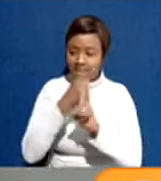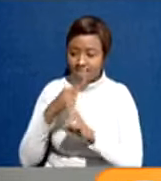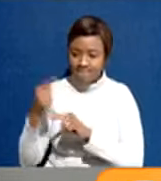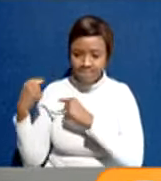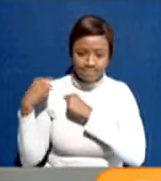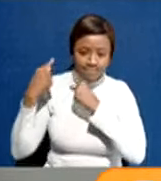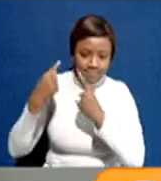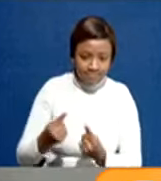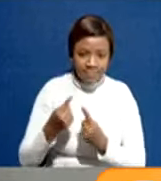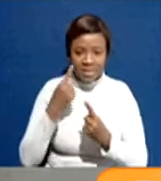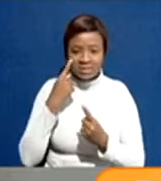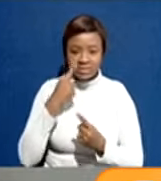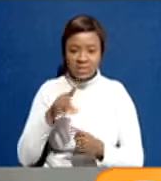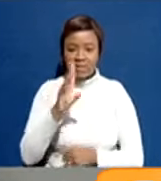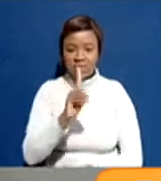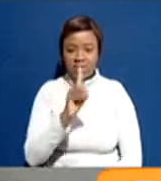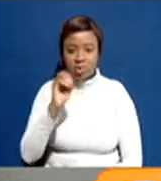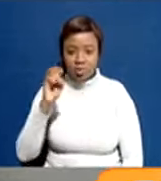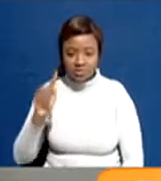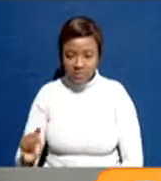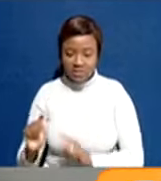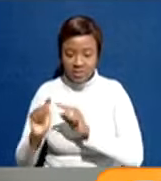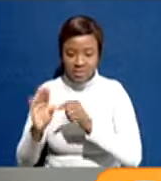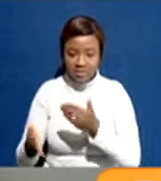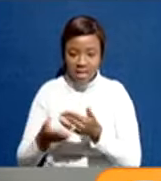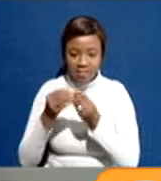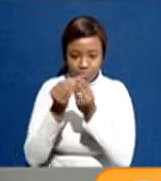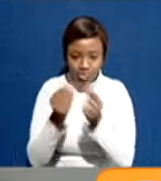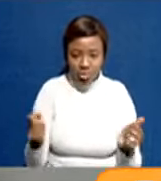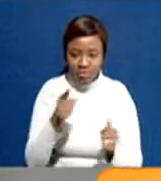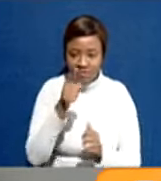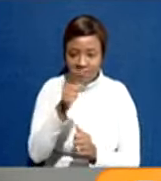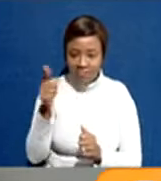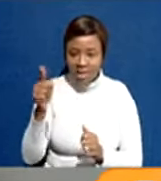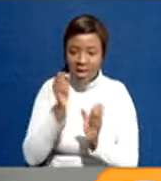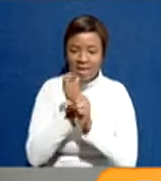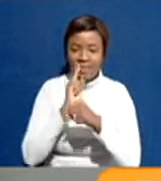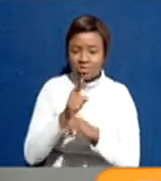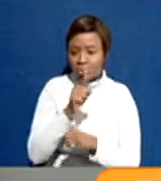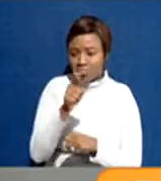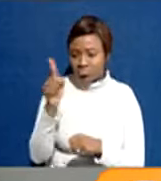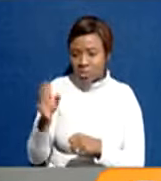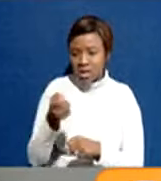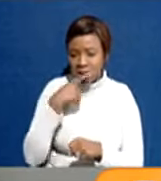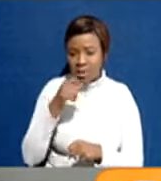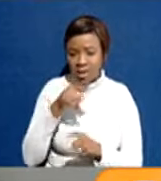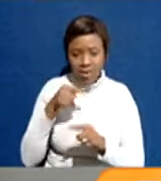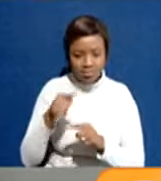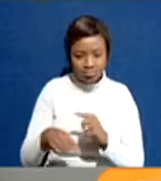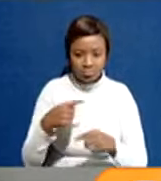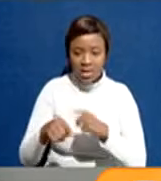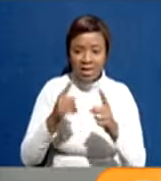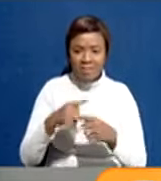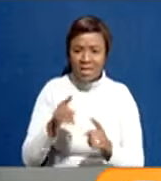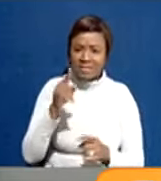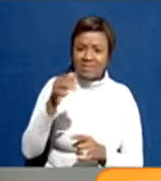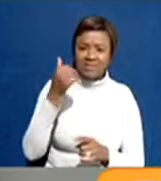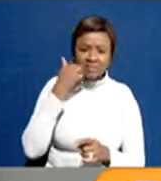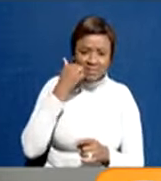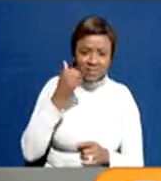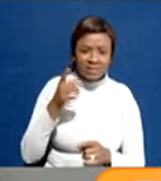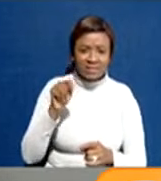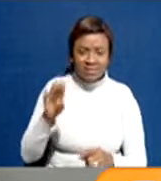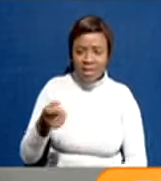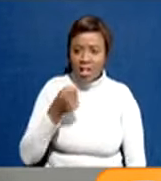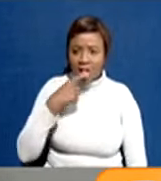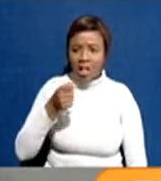observed therapy, or DOT, to address adherence, cases of disease relapse, acquired